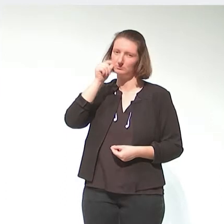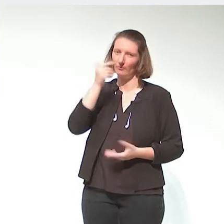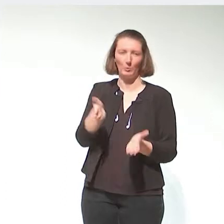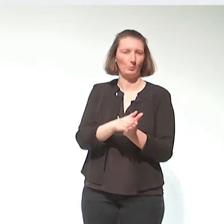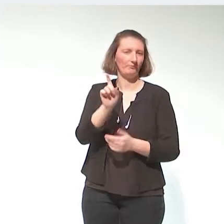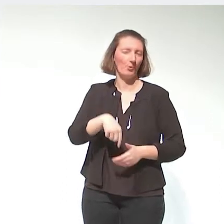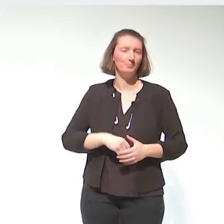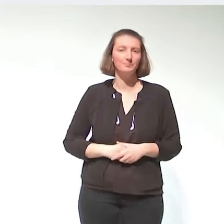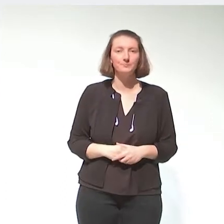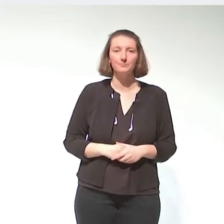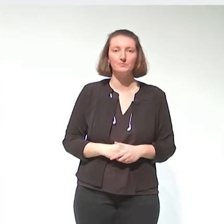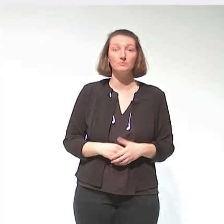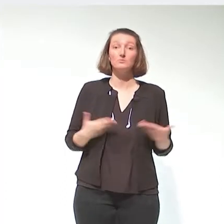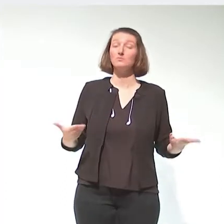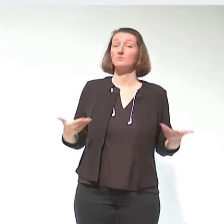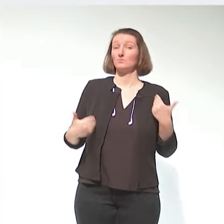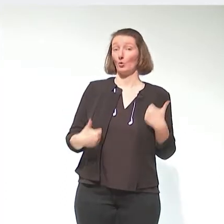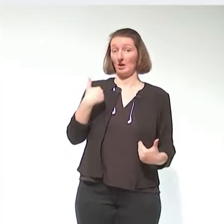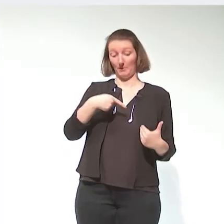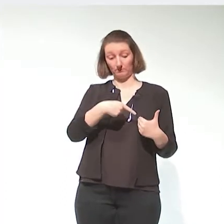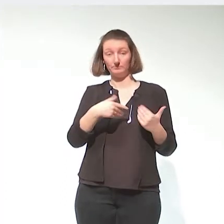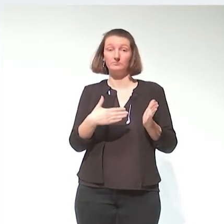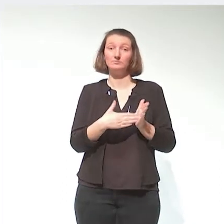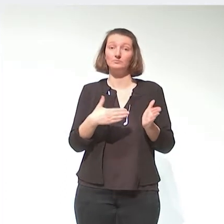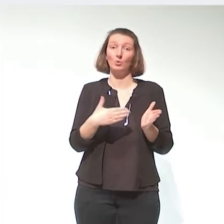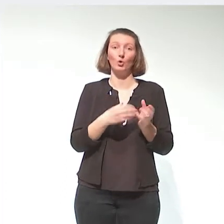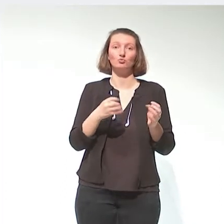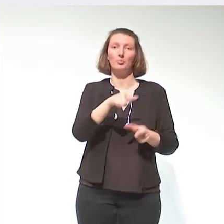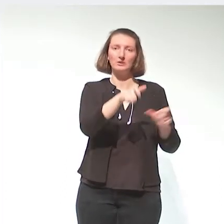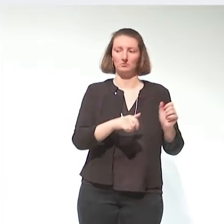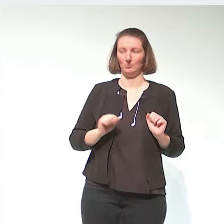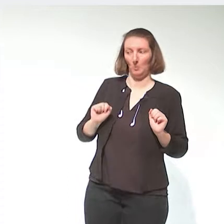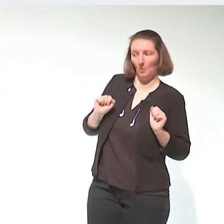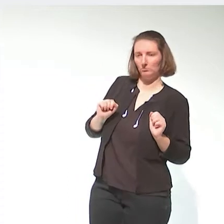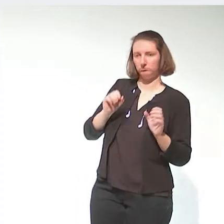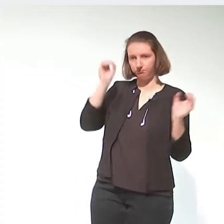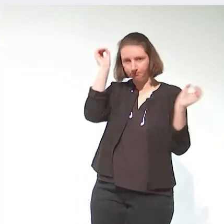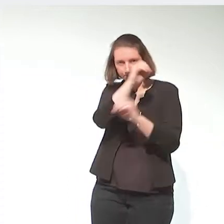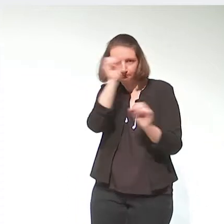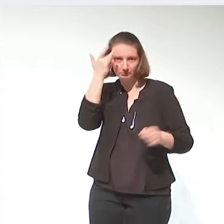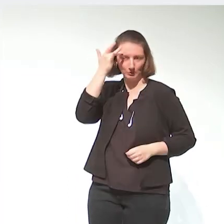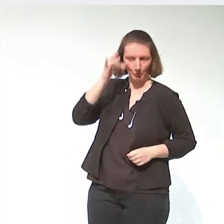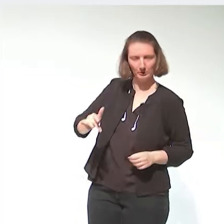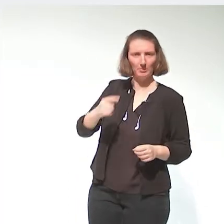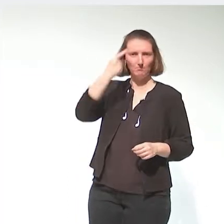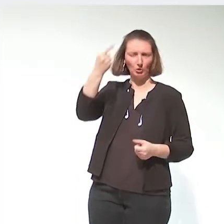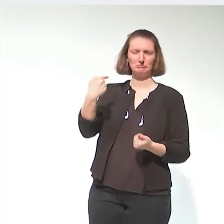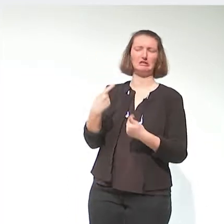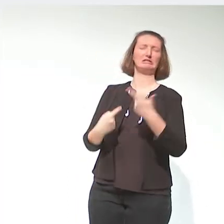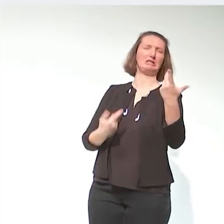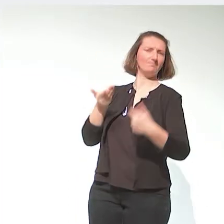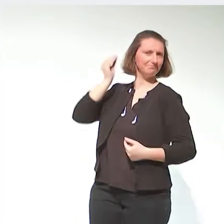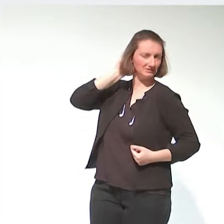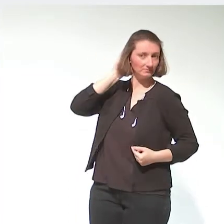reminder that we now have to ramp up our efforts. All too often, the issues pertaining to